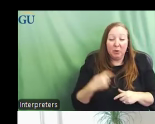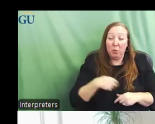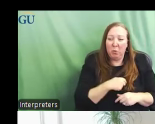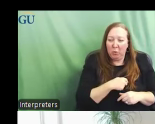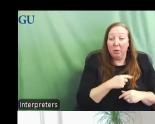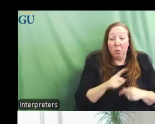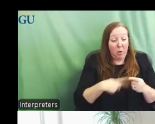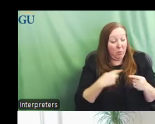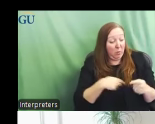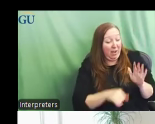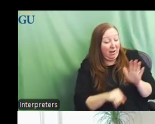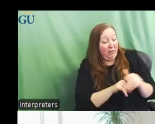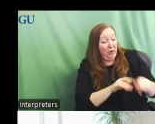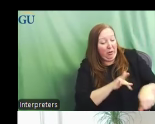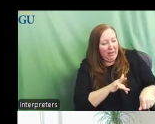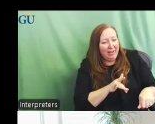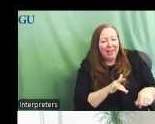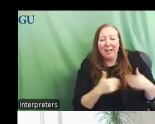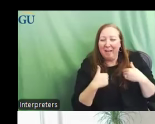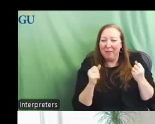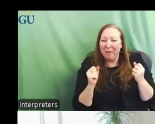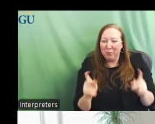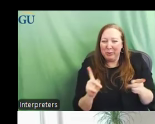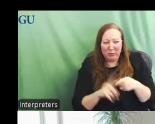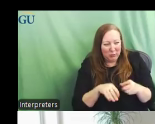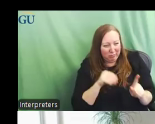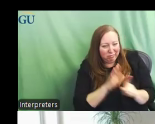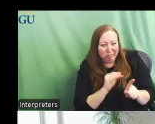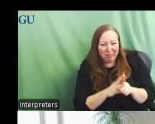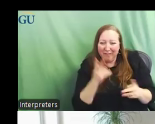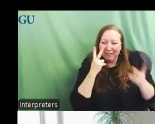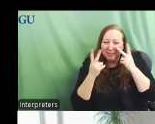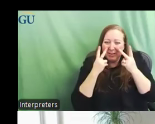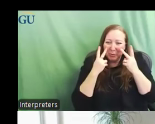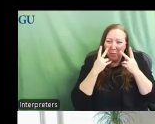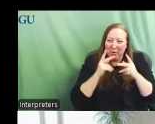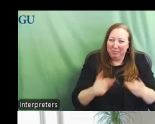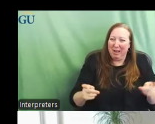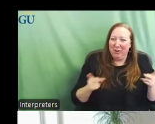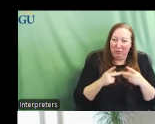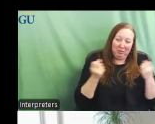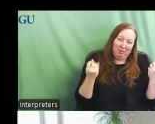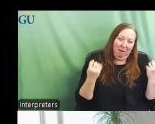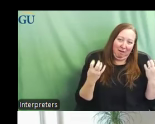language opportunities. So now we see that if a parent